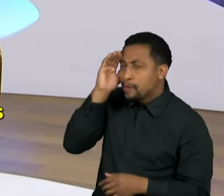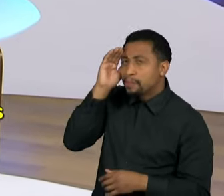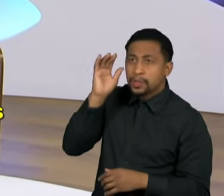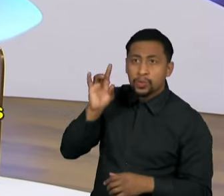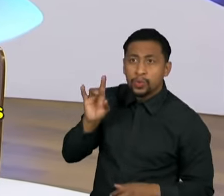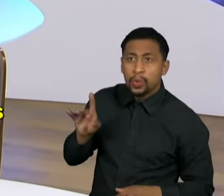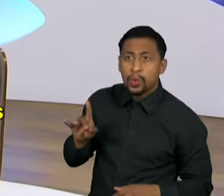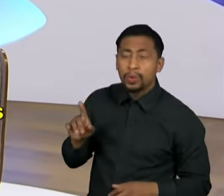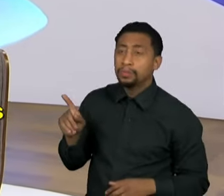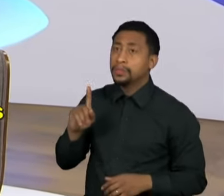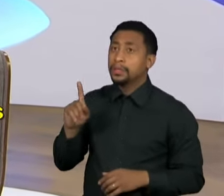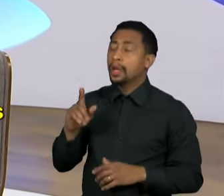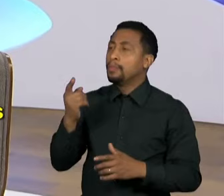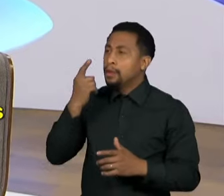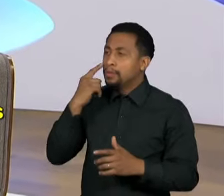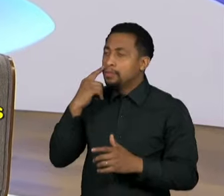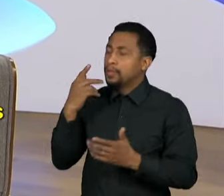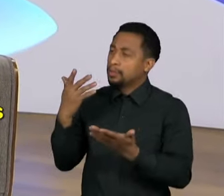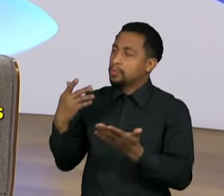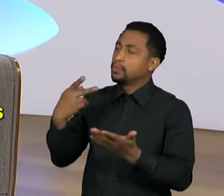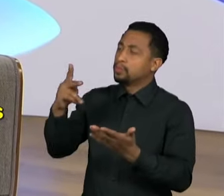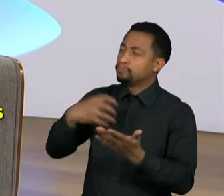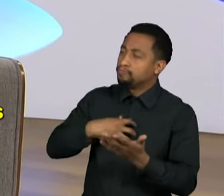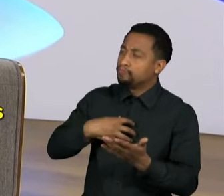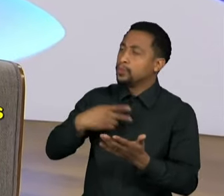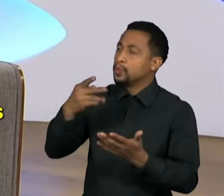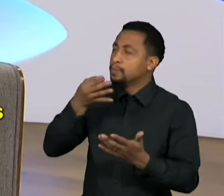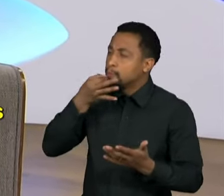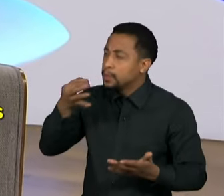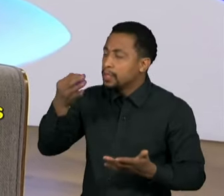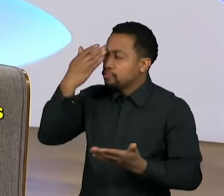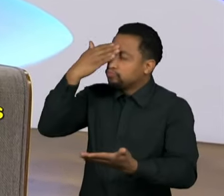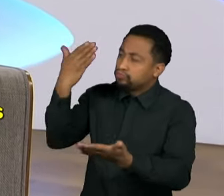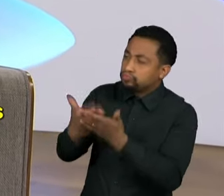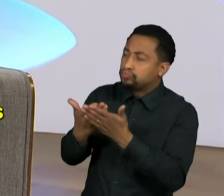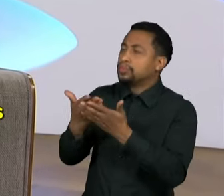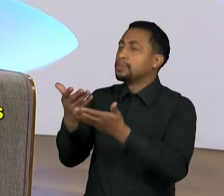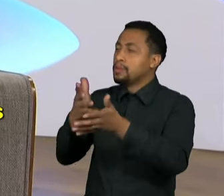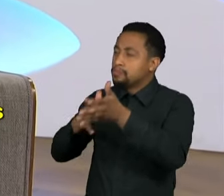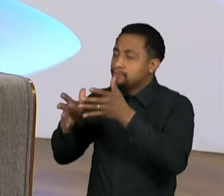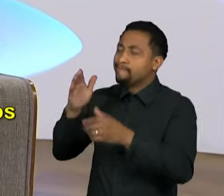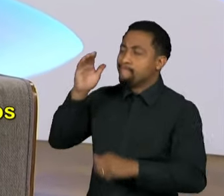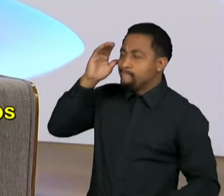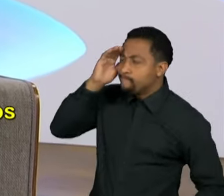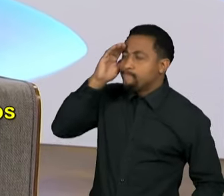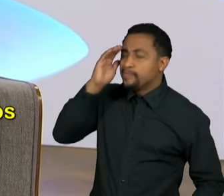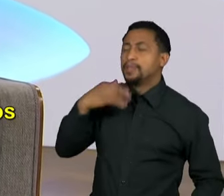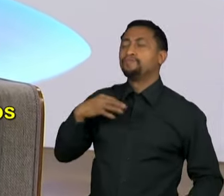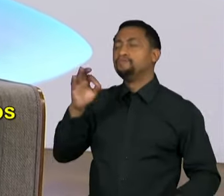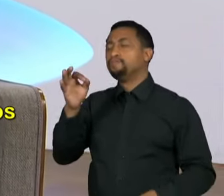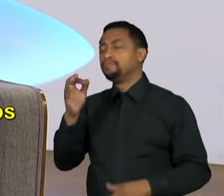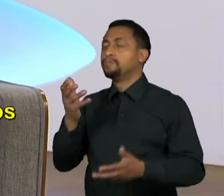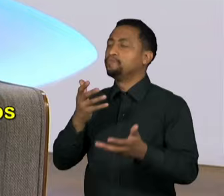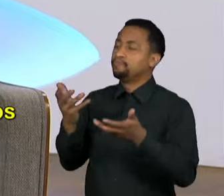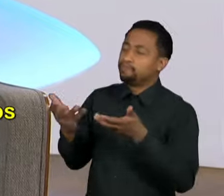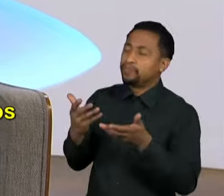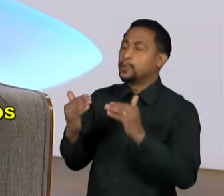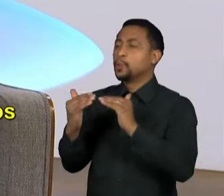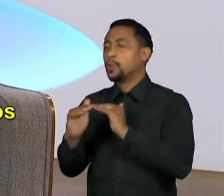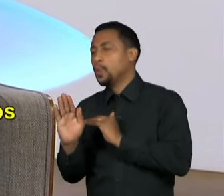but for the moral principles and convictions lying behind the opinions of people who may disagree with